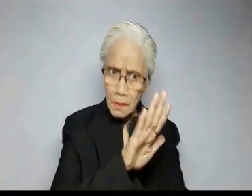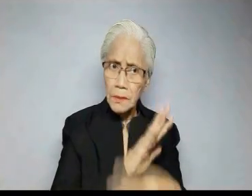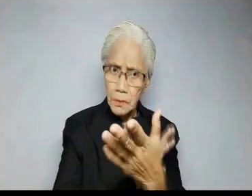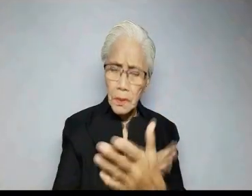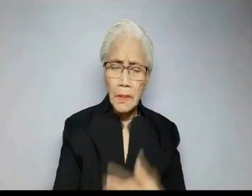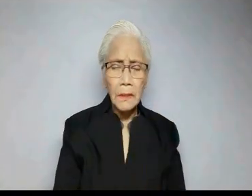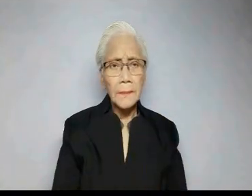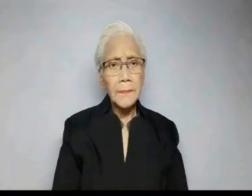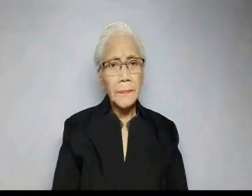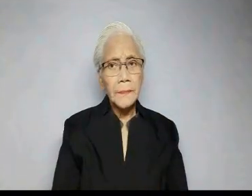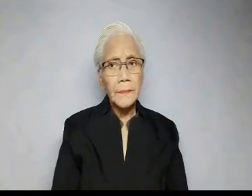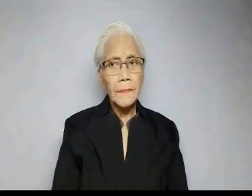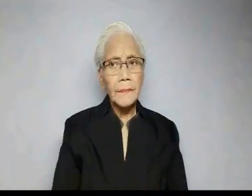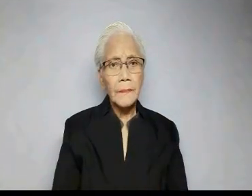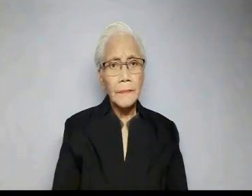her.